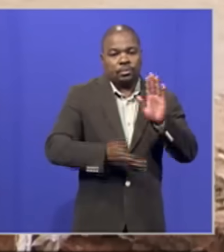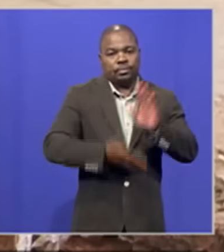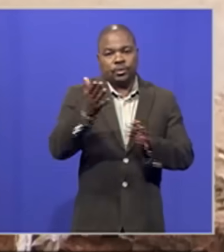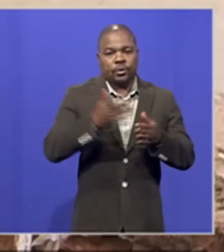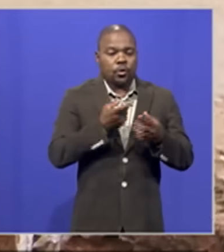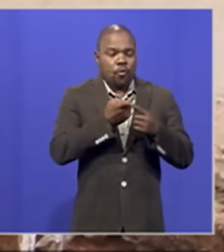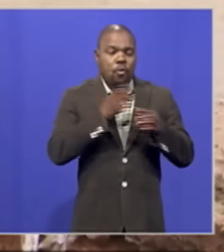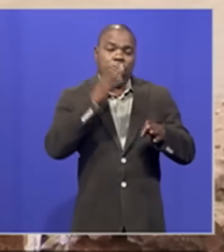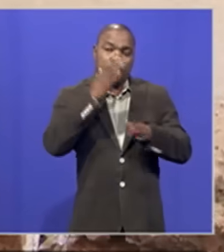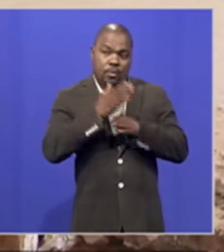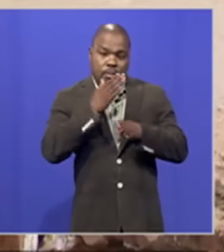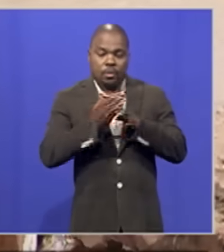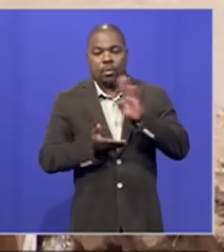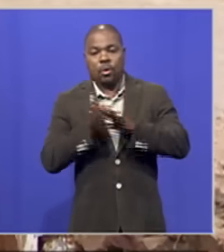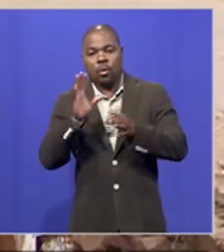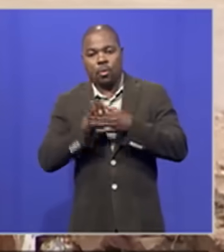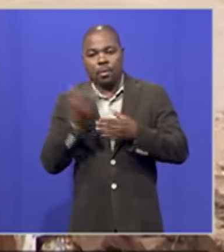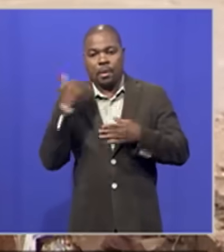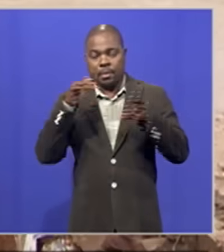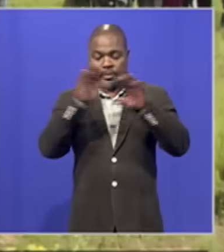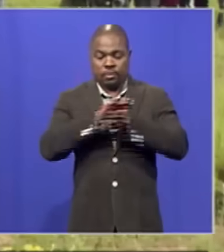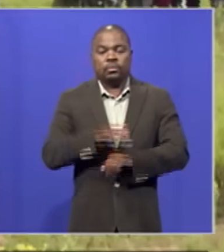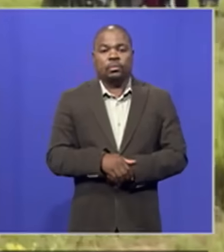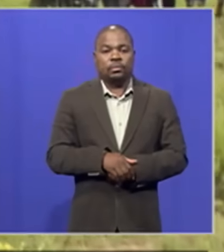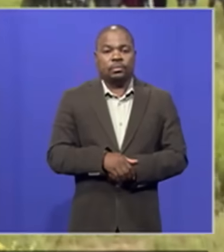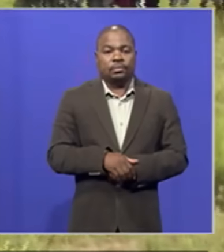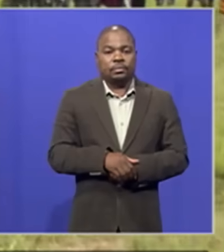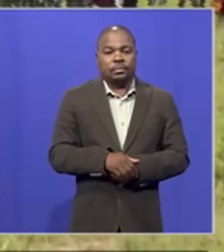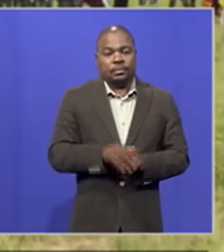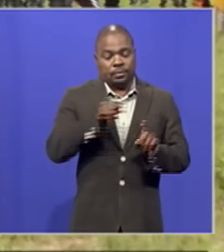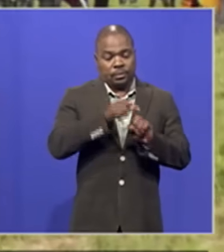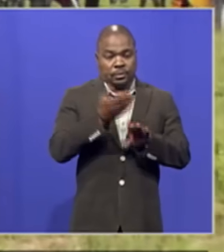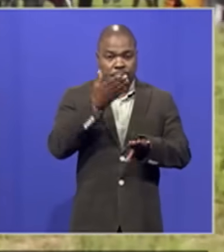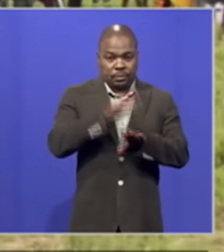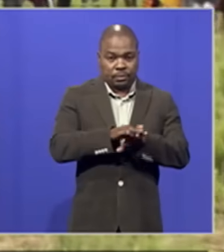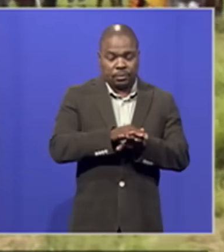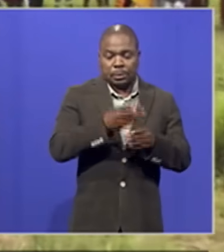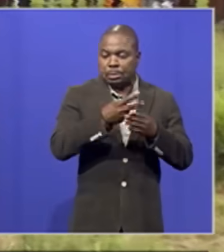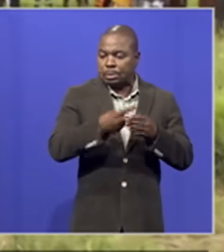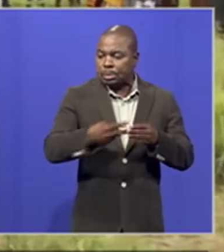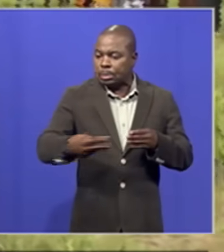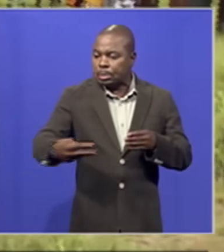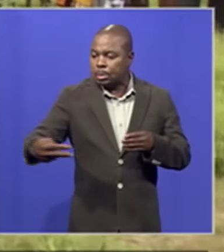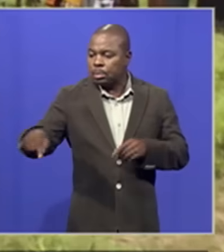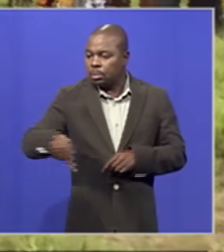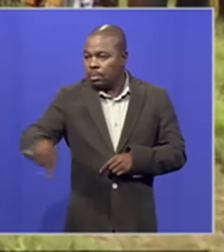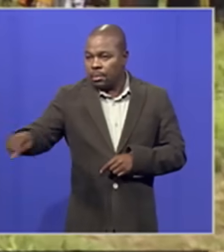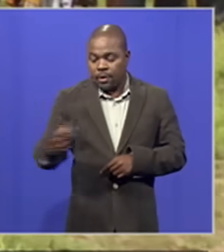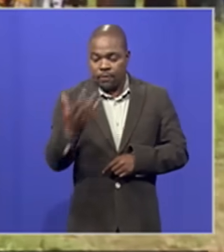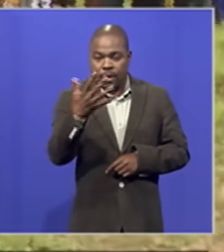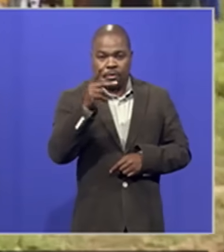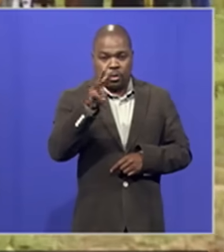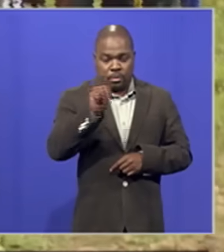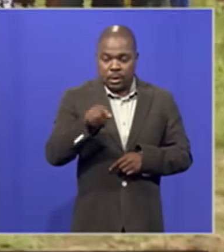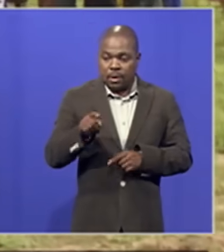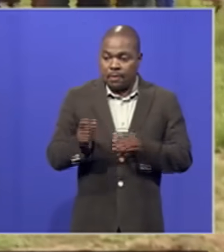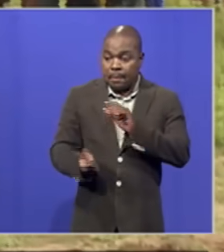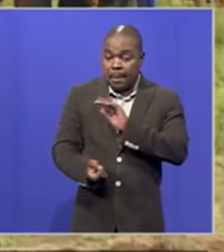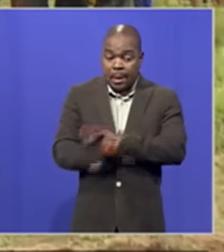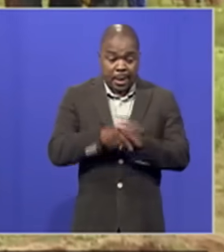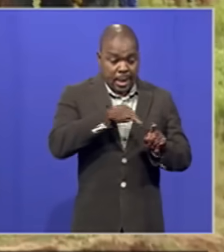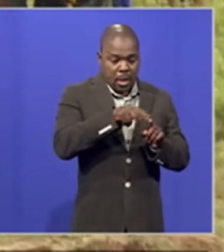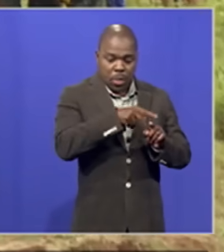gae go tšwa mošomong maabane bošego setopo sa gagwe se humanwe dikilomitara tše 5 tiragalong ya